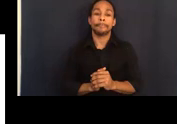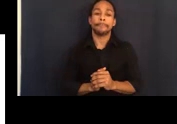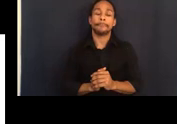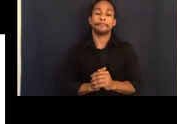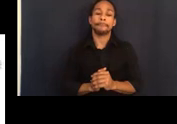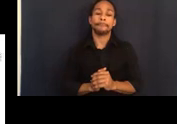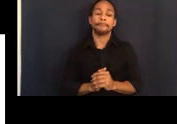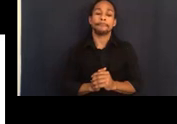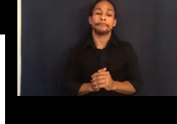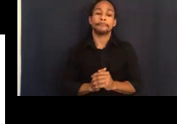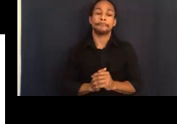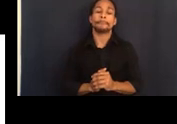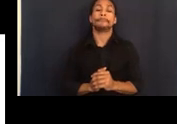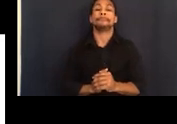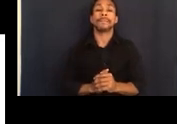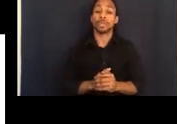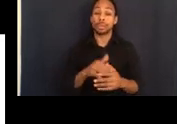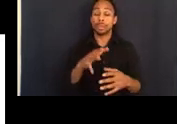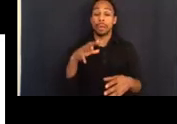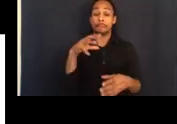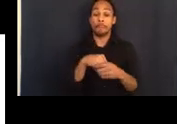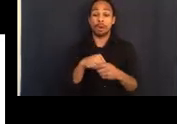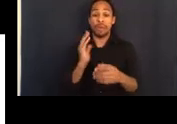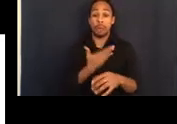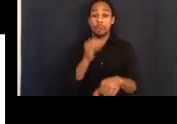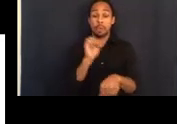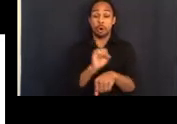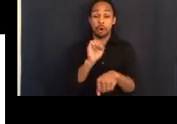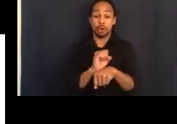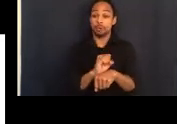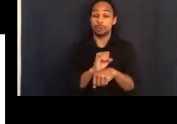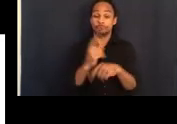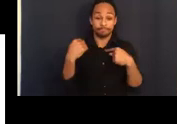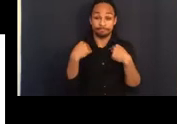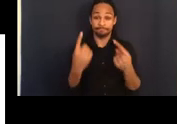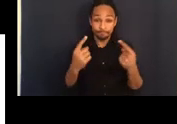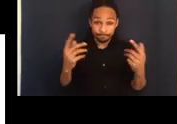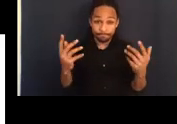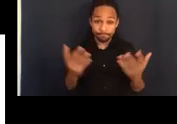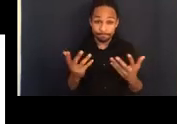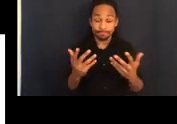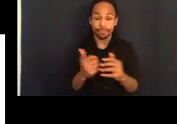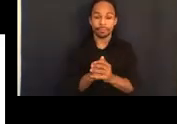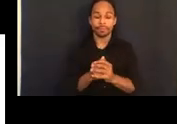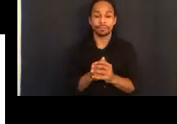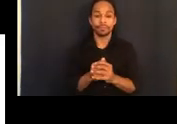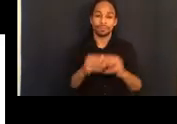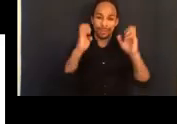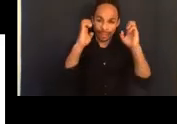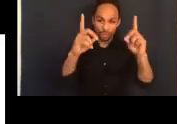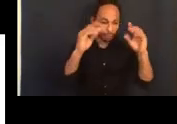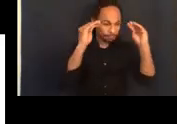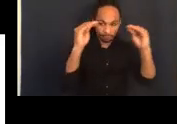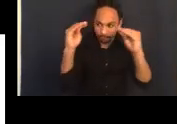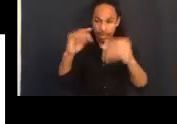One of the, as part of the FIOB, some of our work has been done educating about